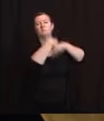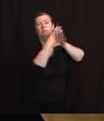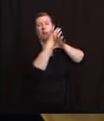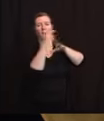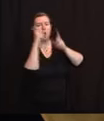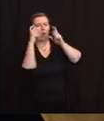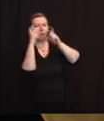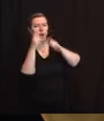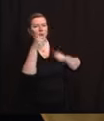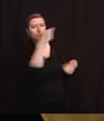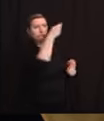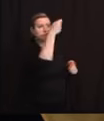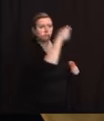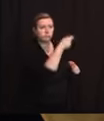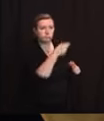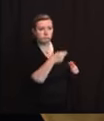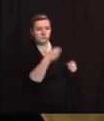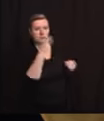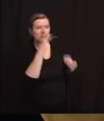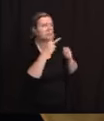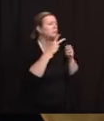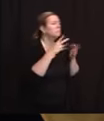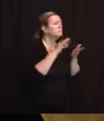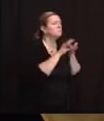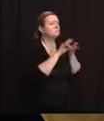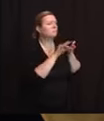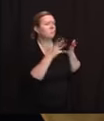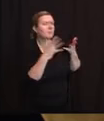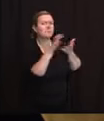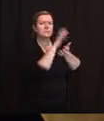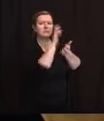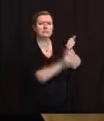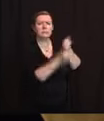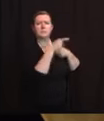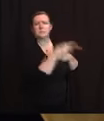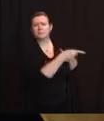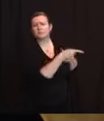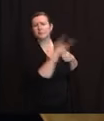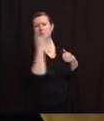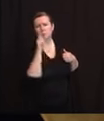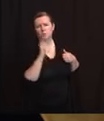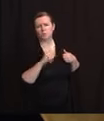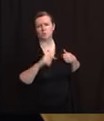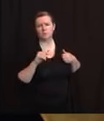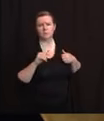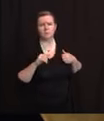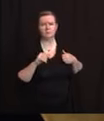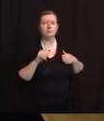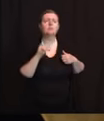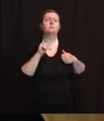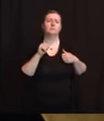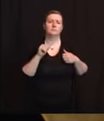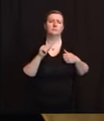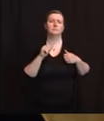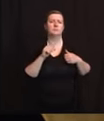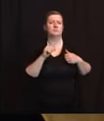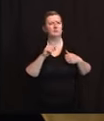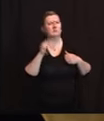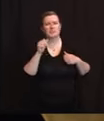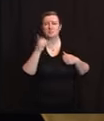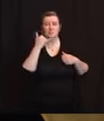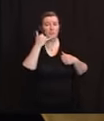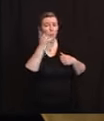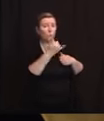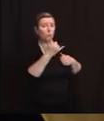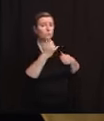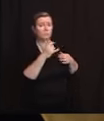want to think of, but we have to be ready, and I think it was certainly a valuable call to go through the operational guidance that they've put out and